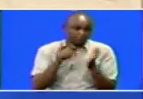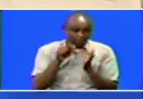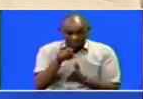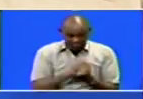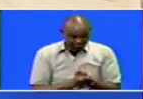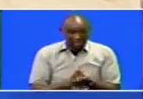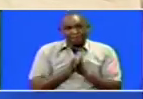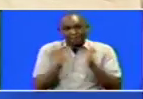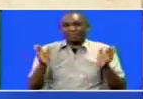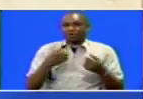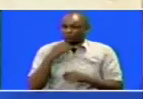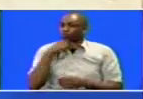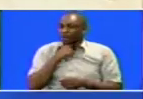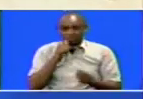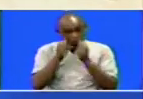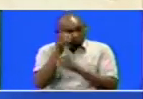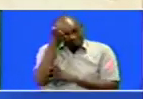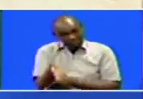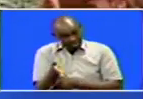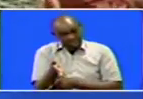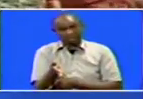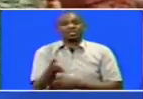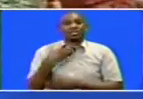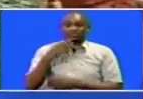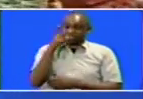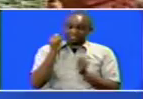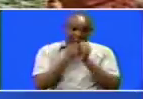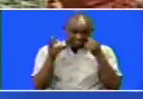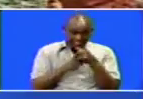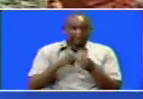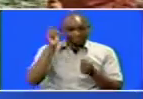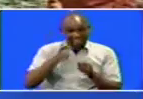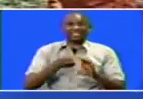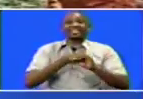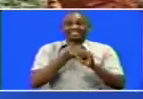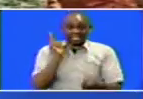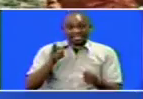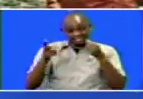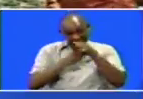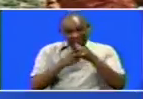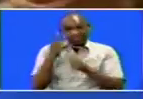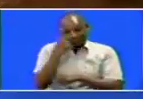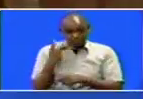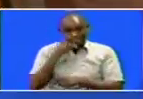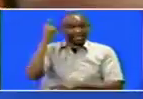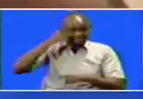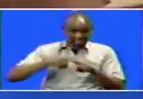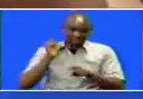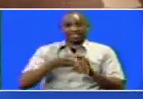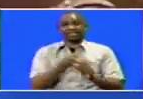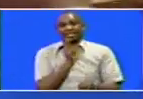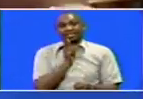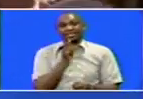Public officers intending to contest in 2017 elections must resign by 7th February next year.